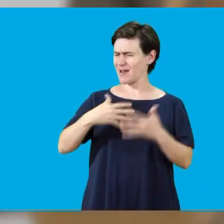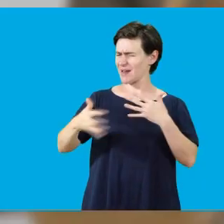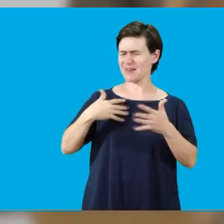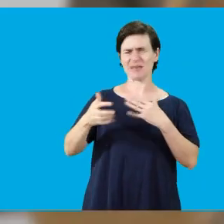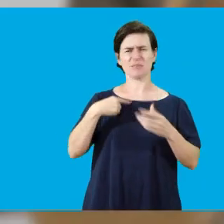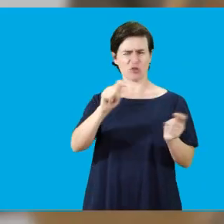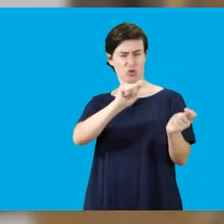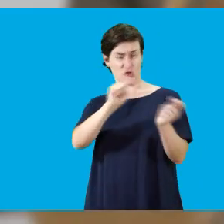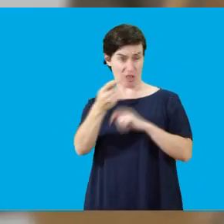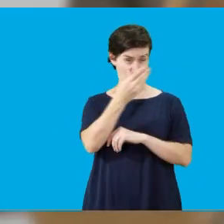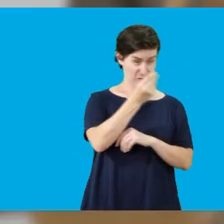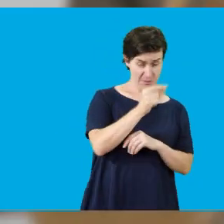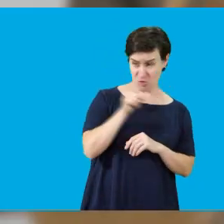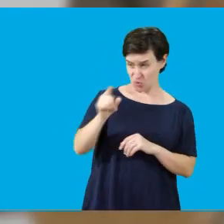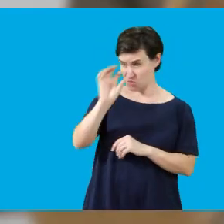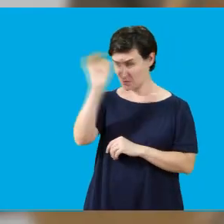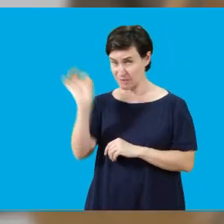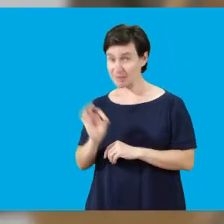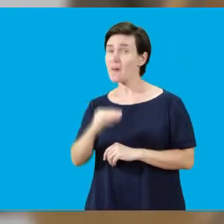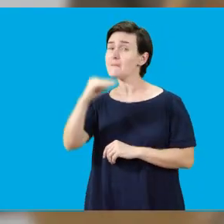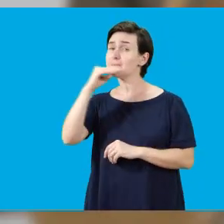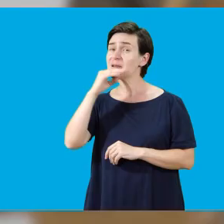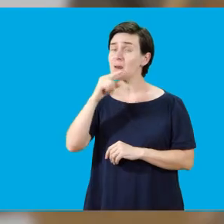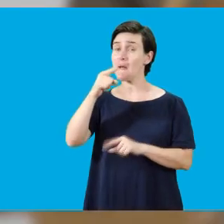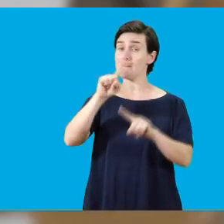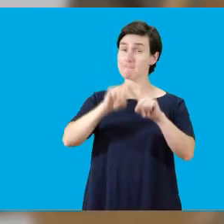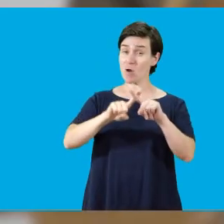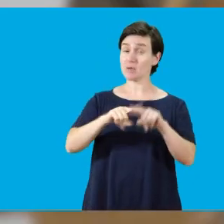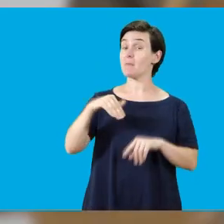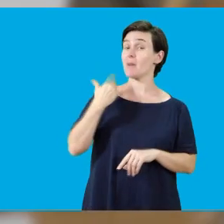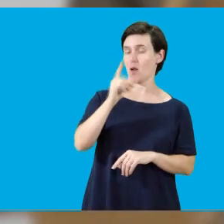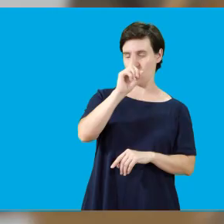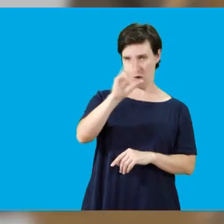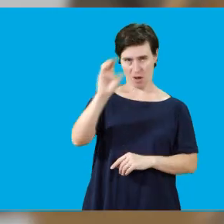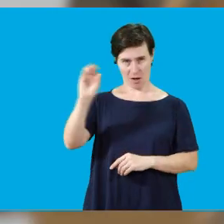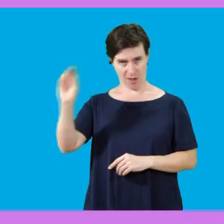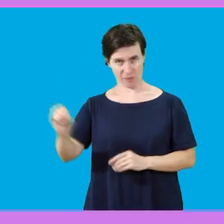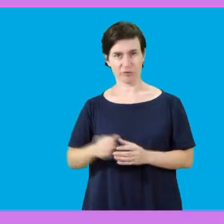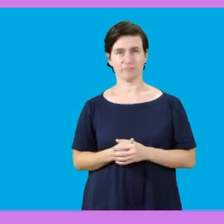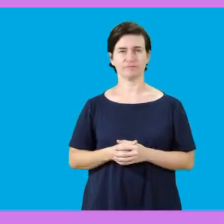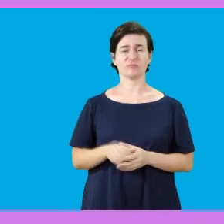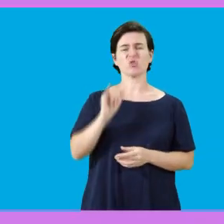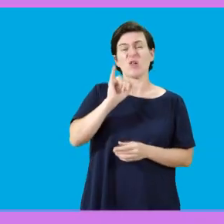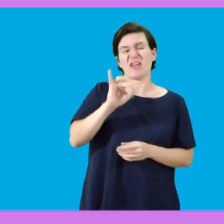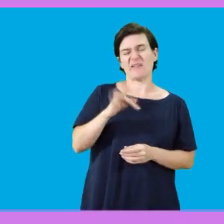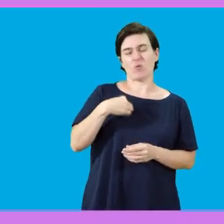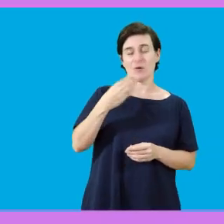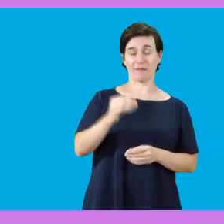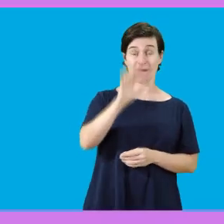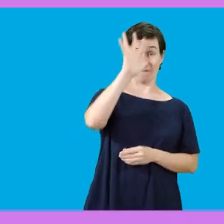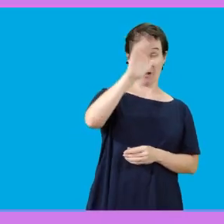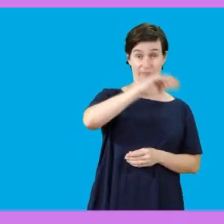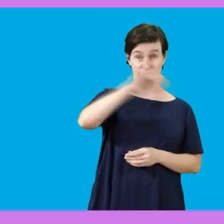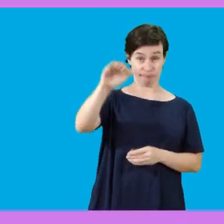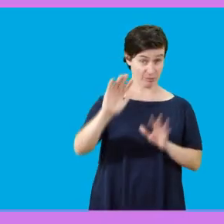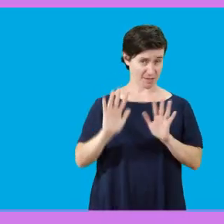any figure to a percentage, then we'll have to multiply by 100. So when we express 5/10 or 5